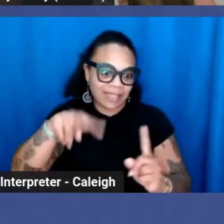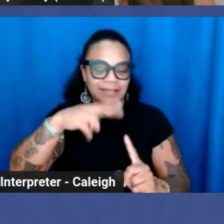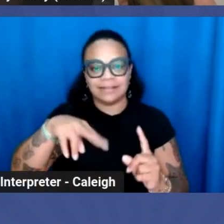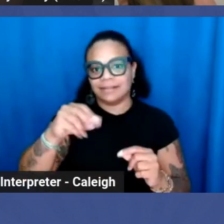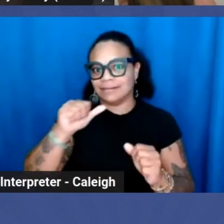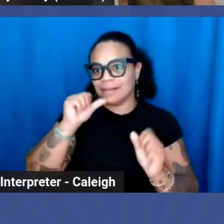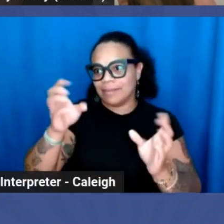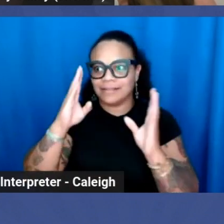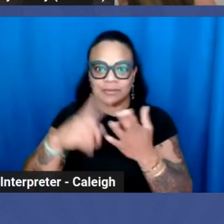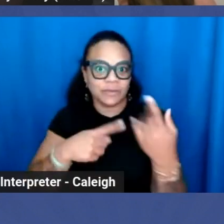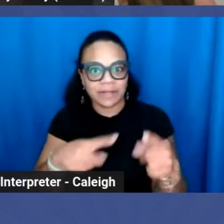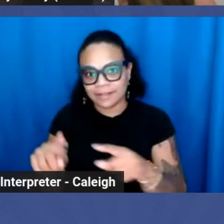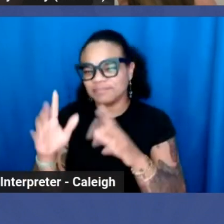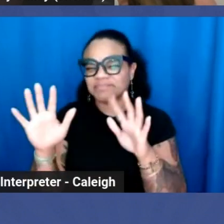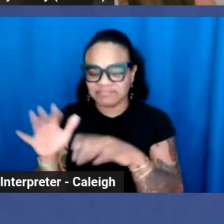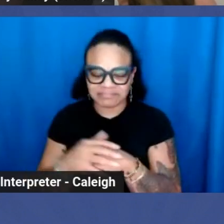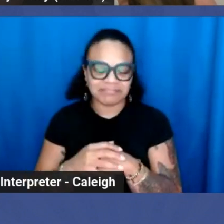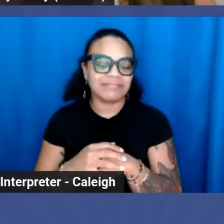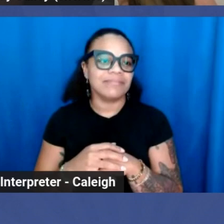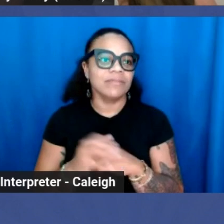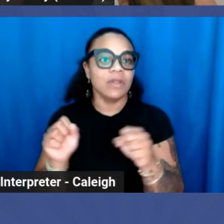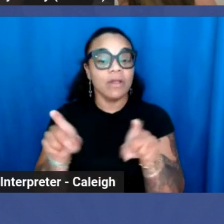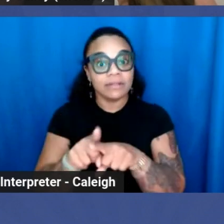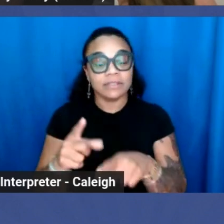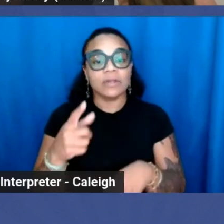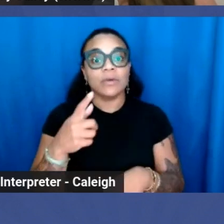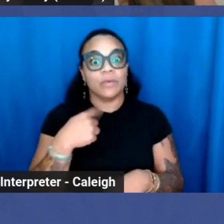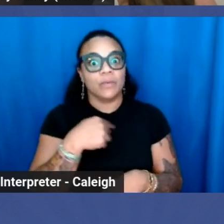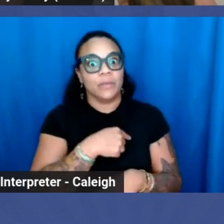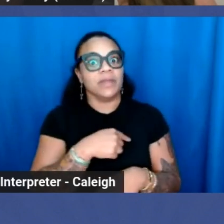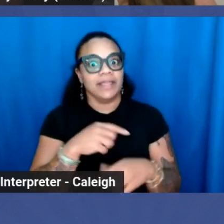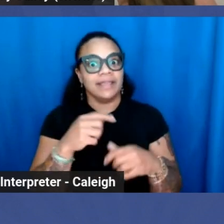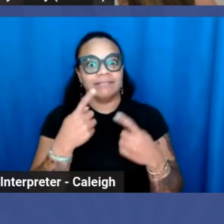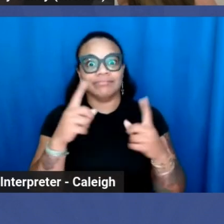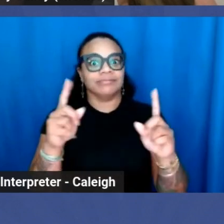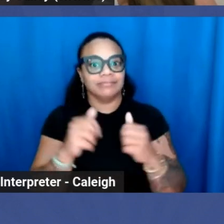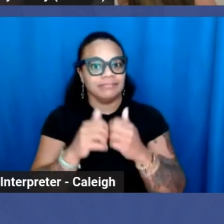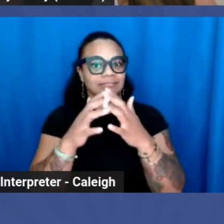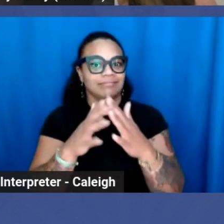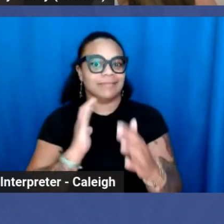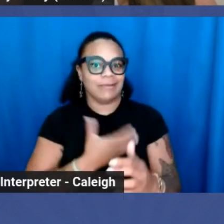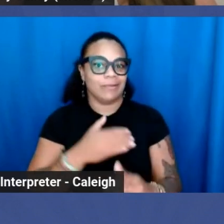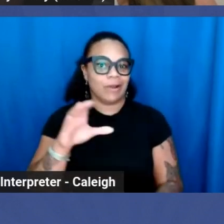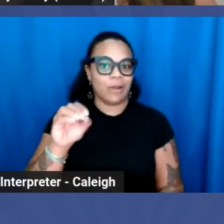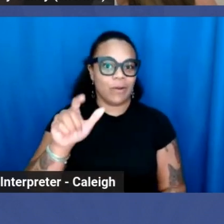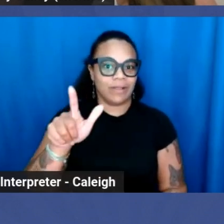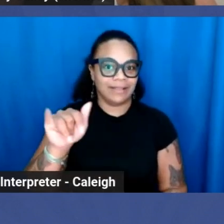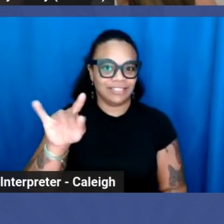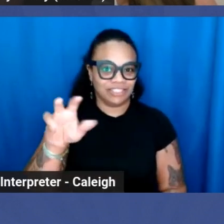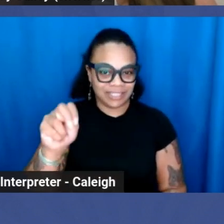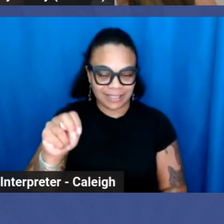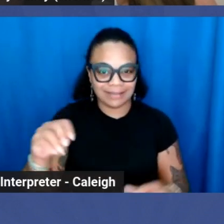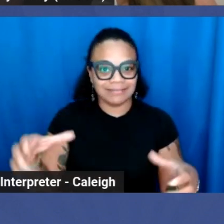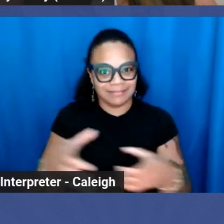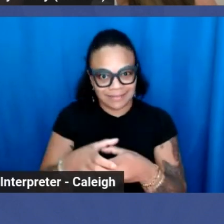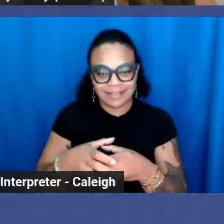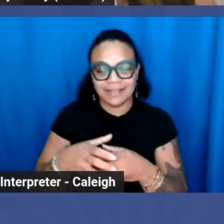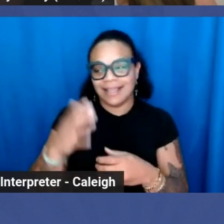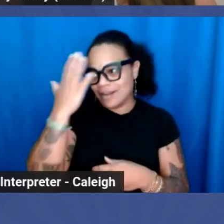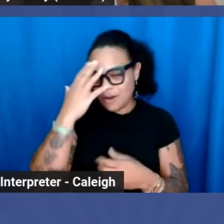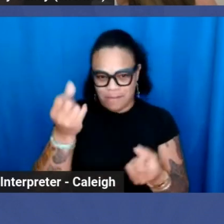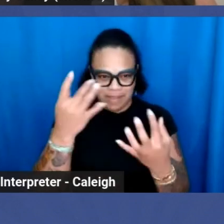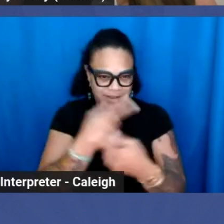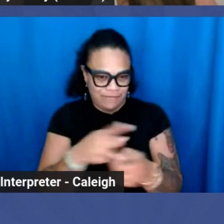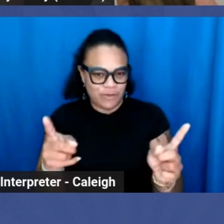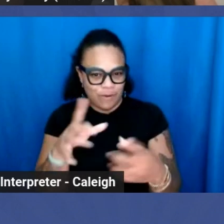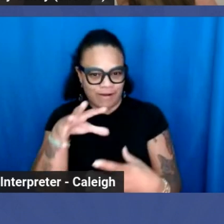on. And also, we were able to launch our coalition, which is called Repro Uncensored, which I know a lot of you are members